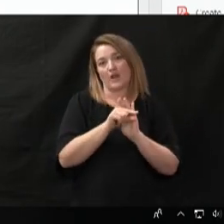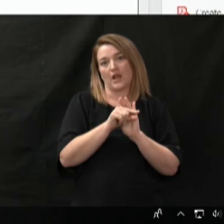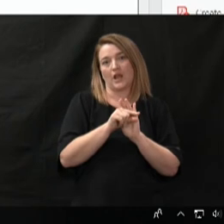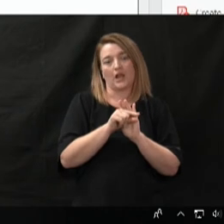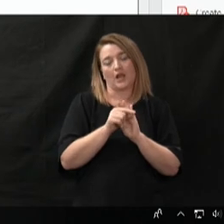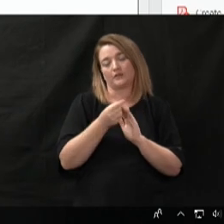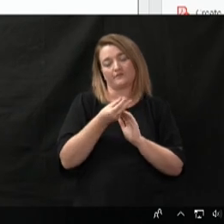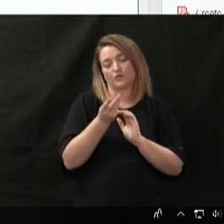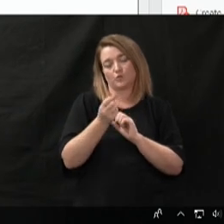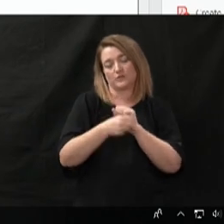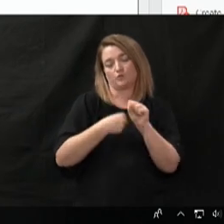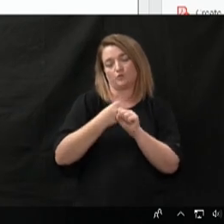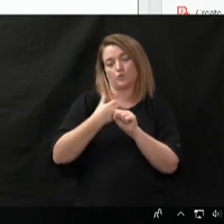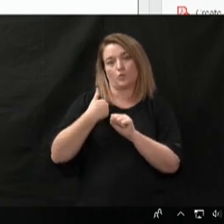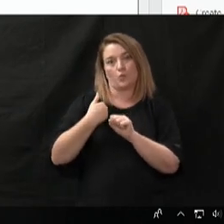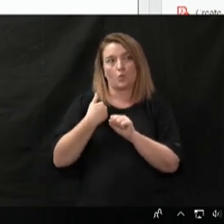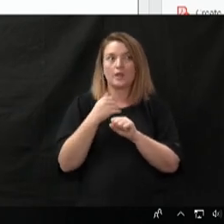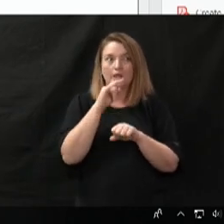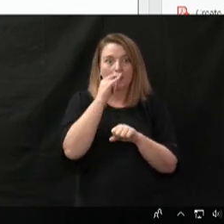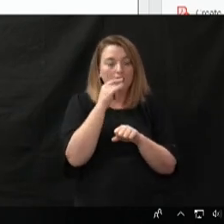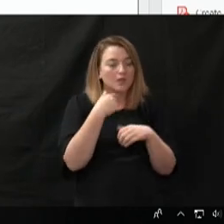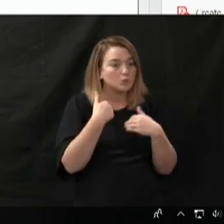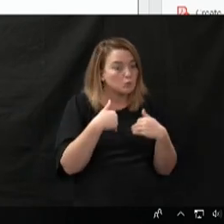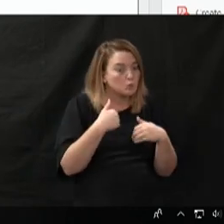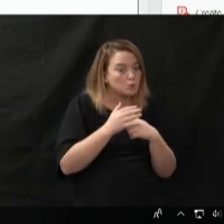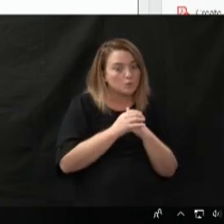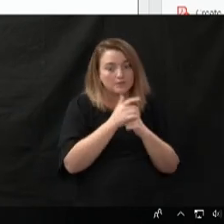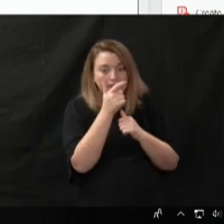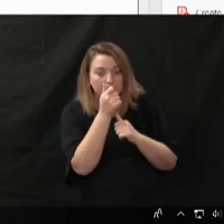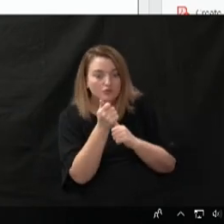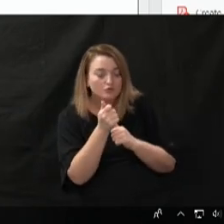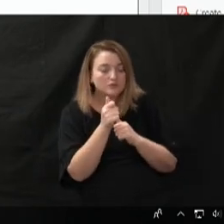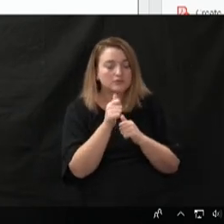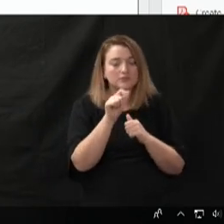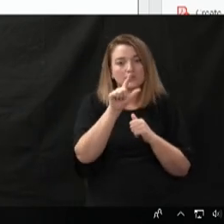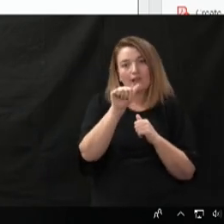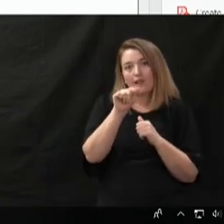study of morphology when we got into some Latin and